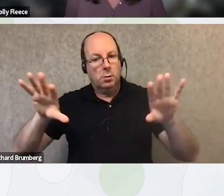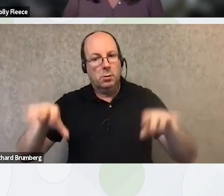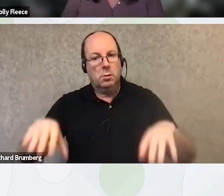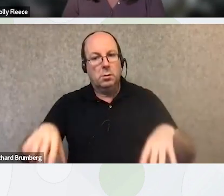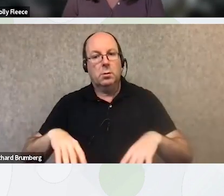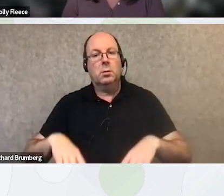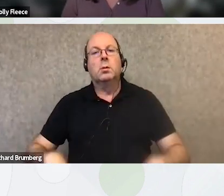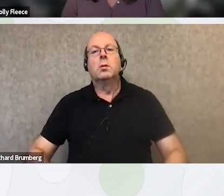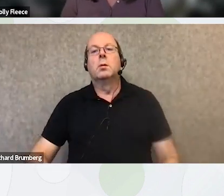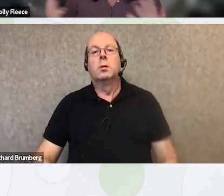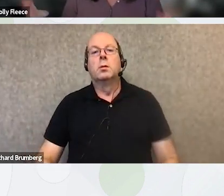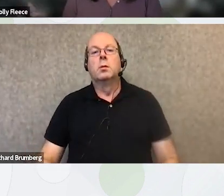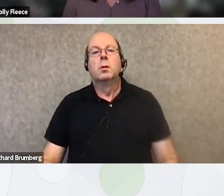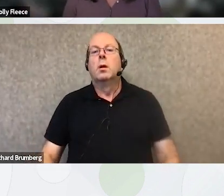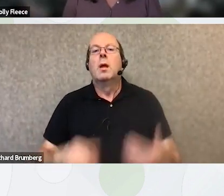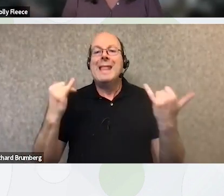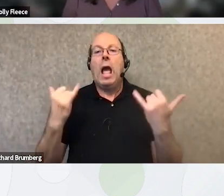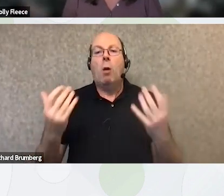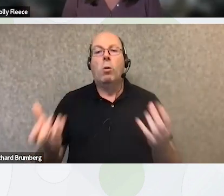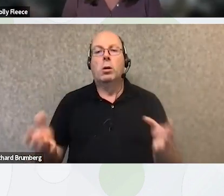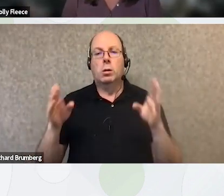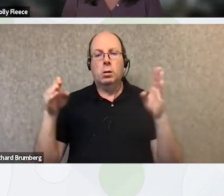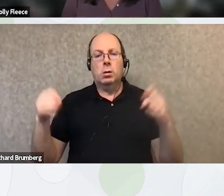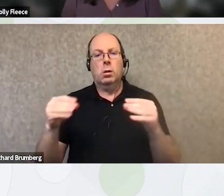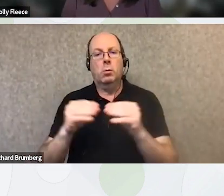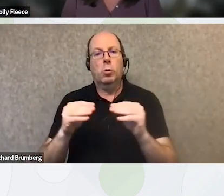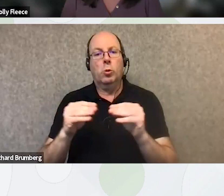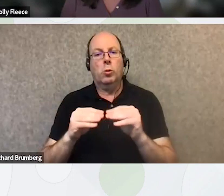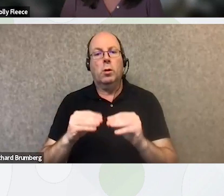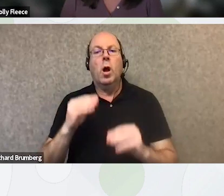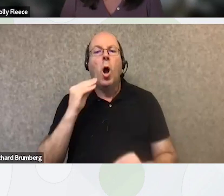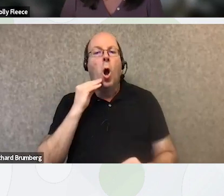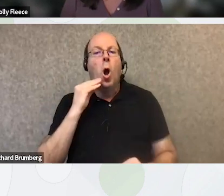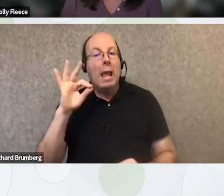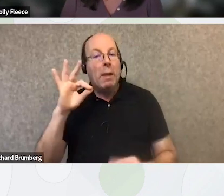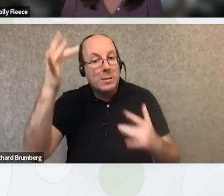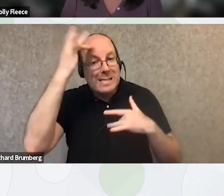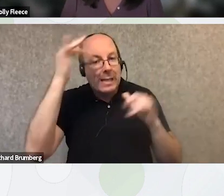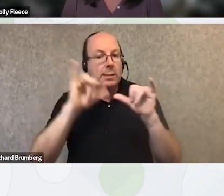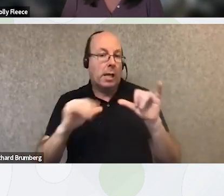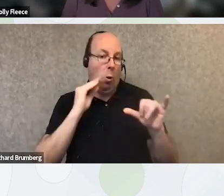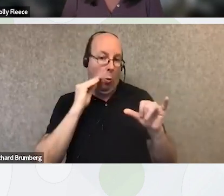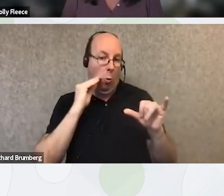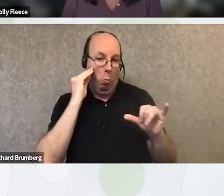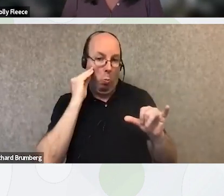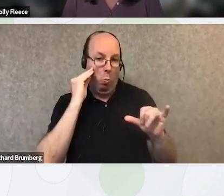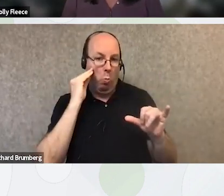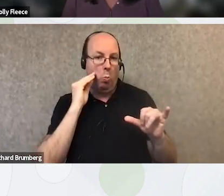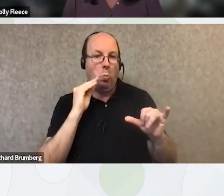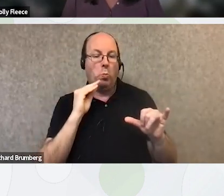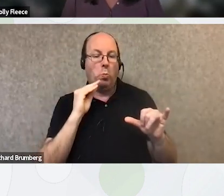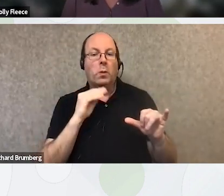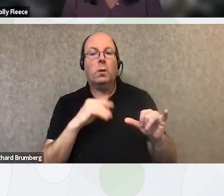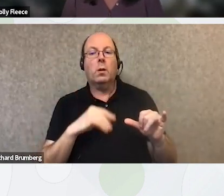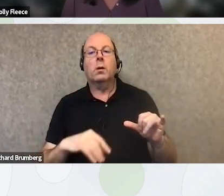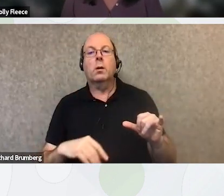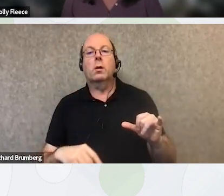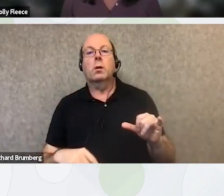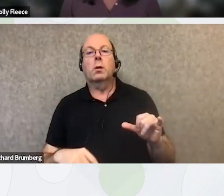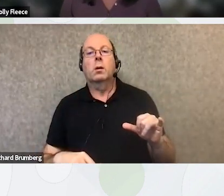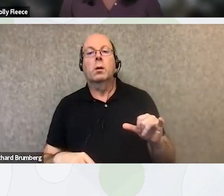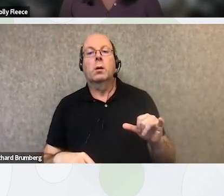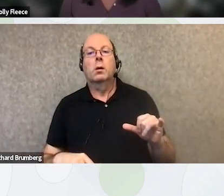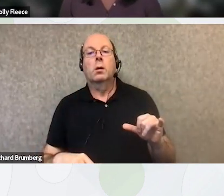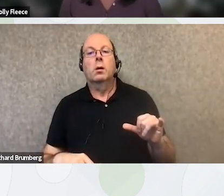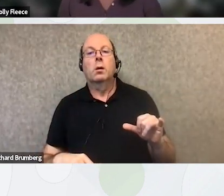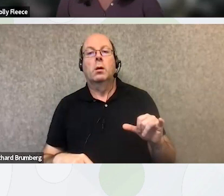a little bit more on the concept of staying home if sick, and this concept of avoiding presenteeism, as well as